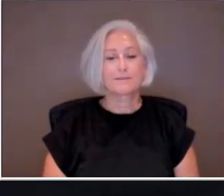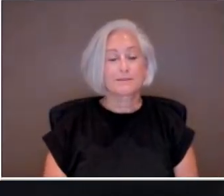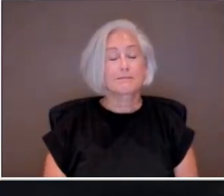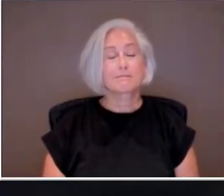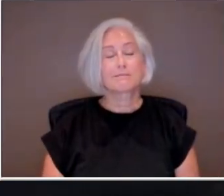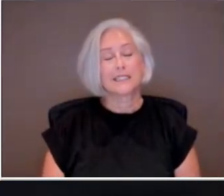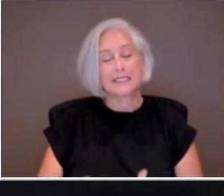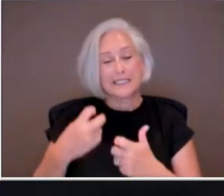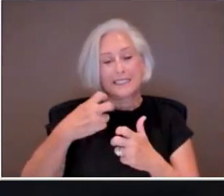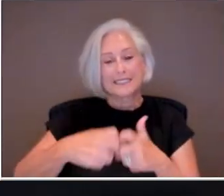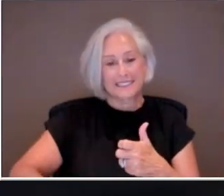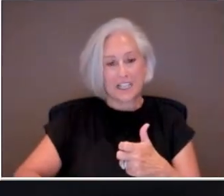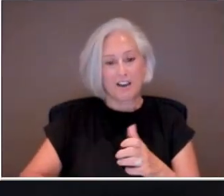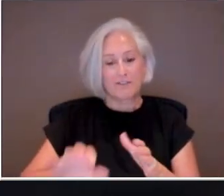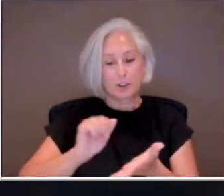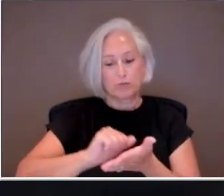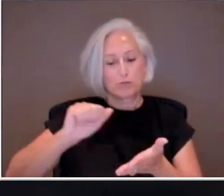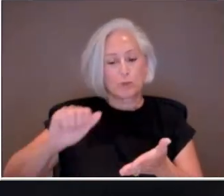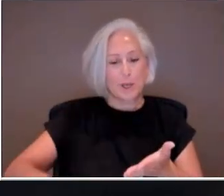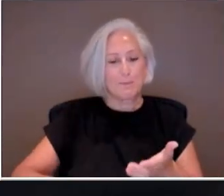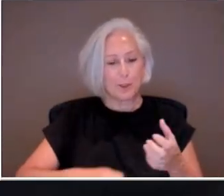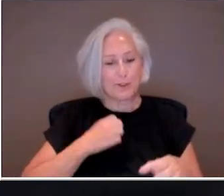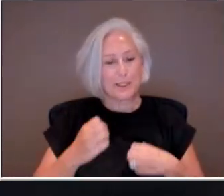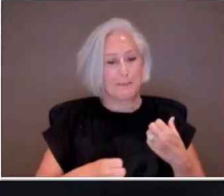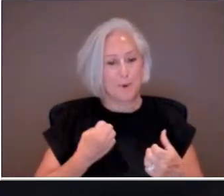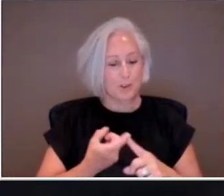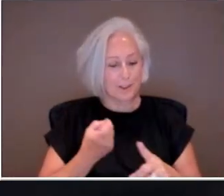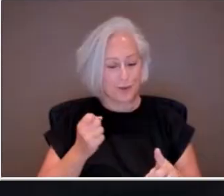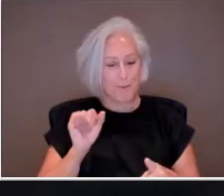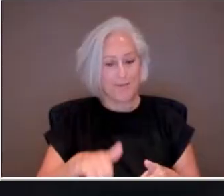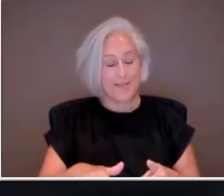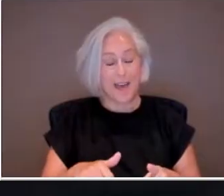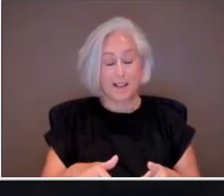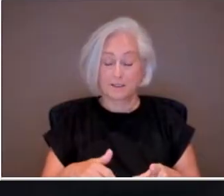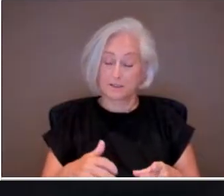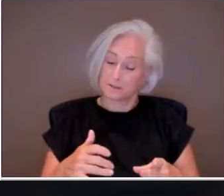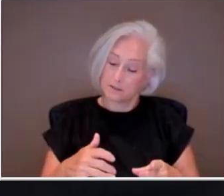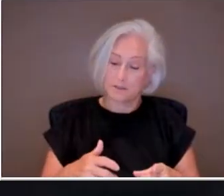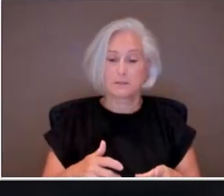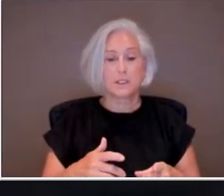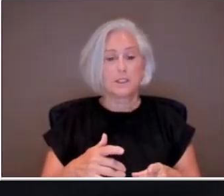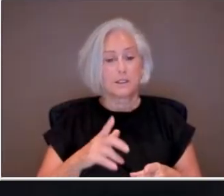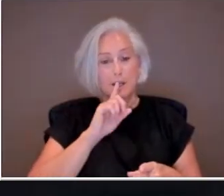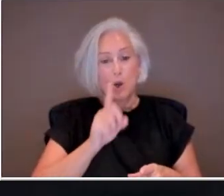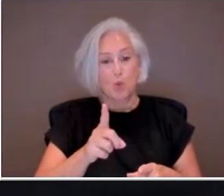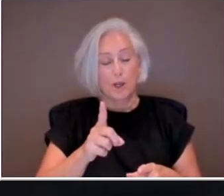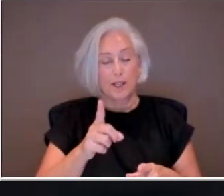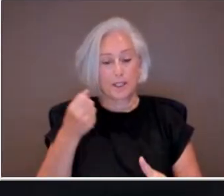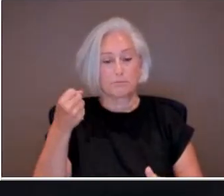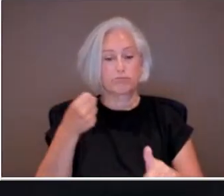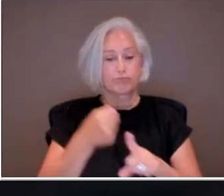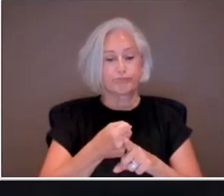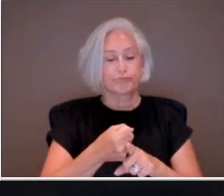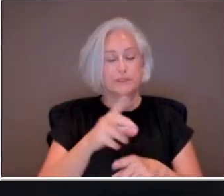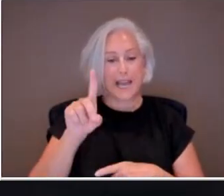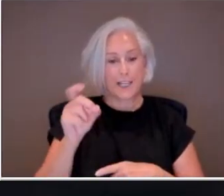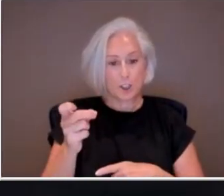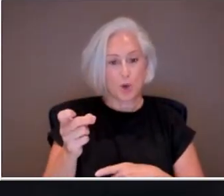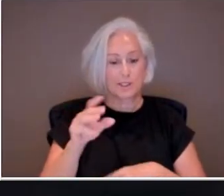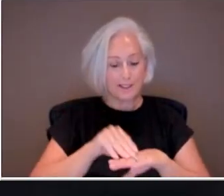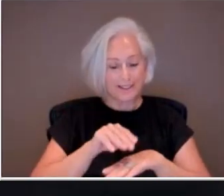to ever take emotions completely out of this. It's such a big diagnosis and so impactful to the patient's family's